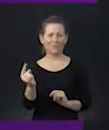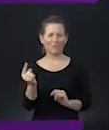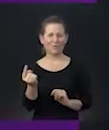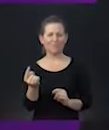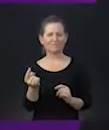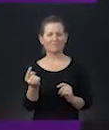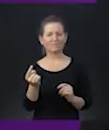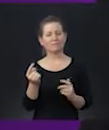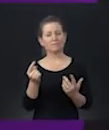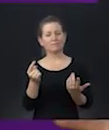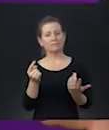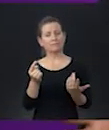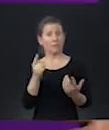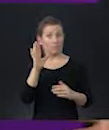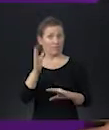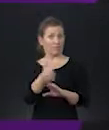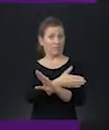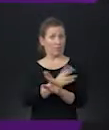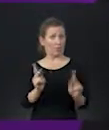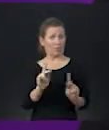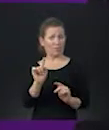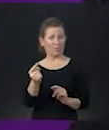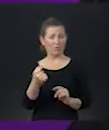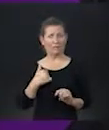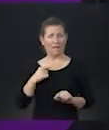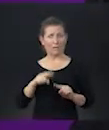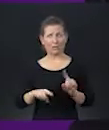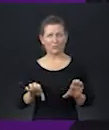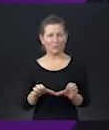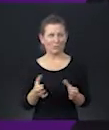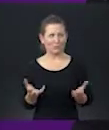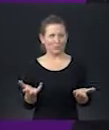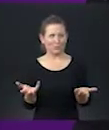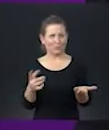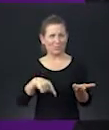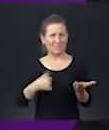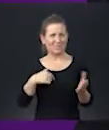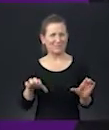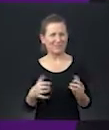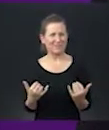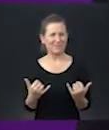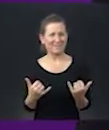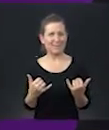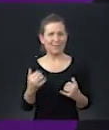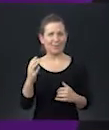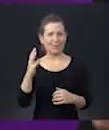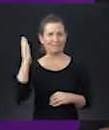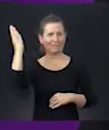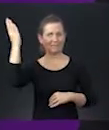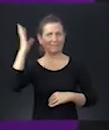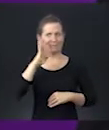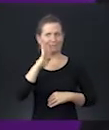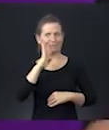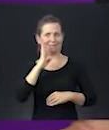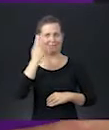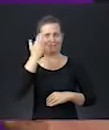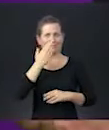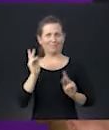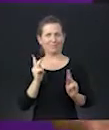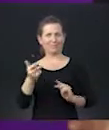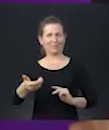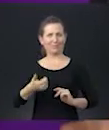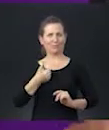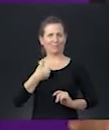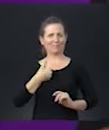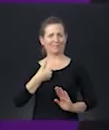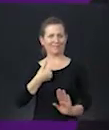doing right now, before People First, I could never do what I'm doing now. I could never speak up in front of people and introduce myself and what